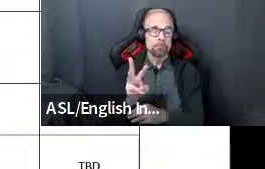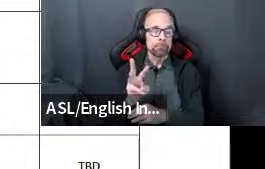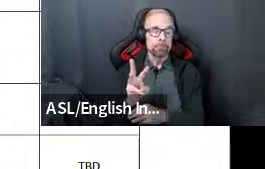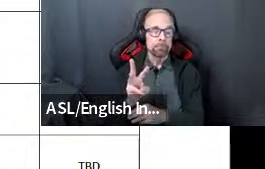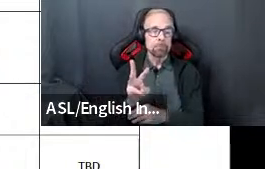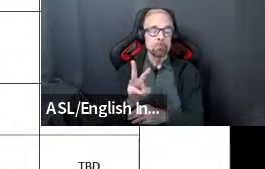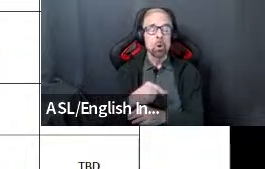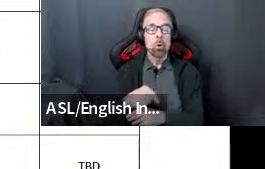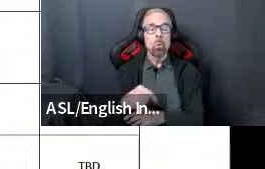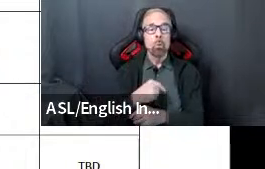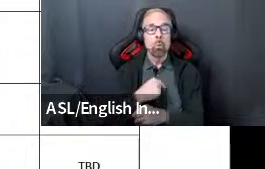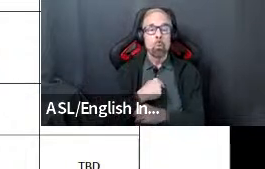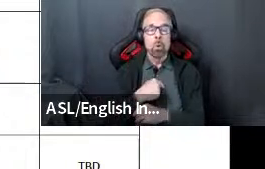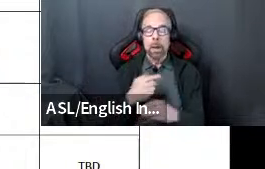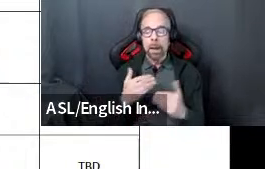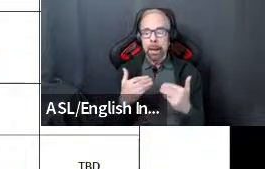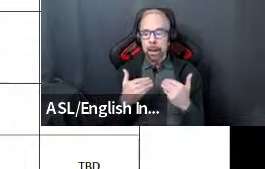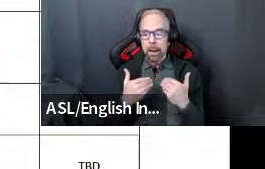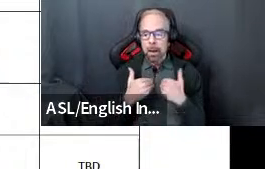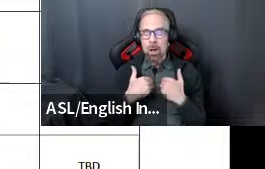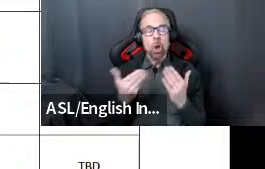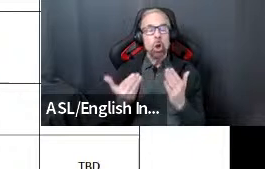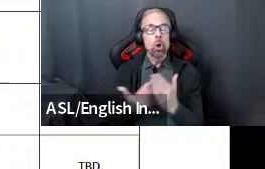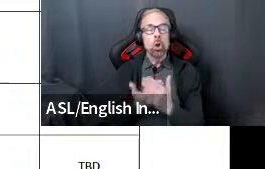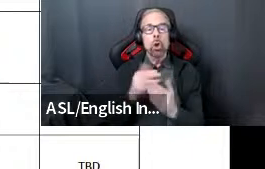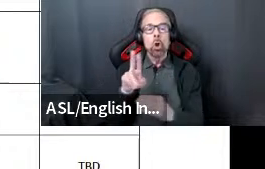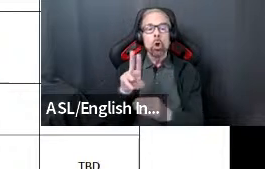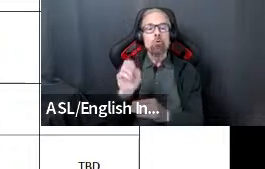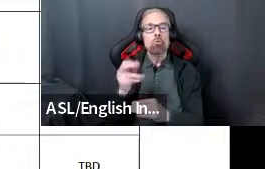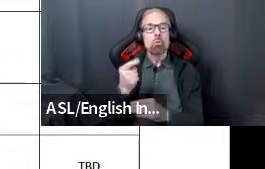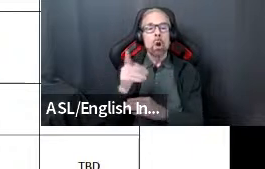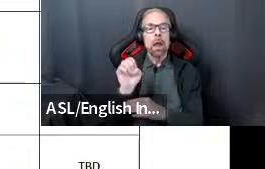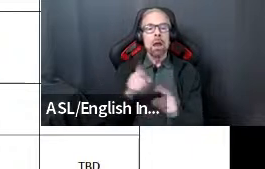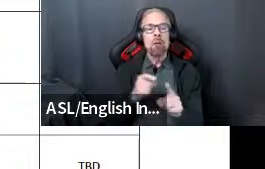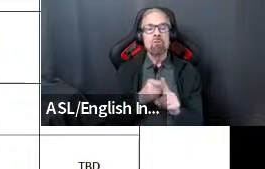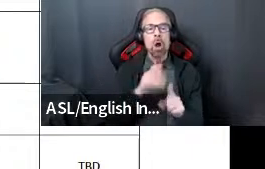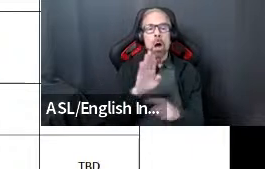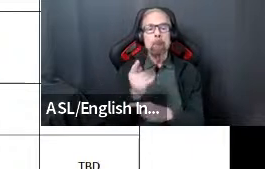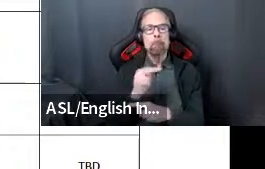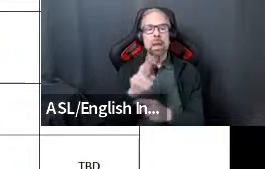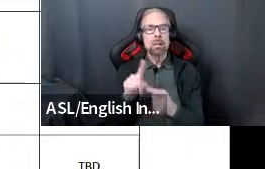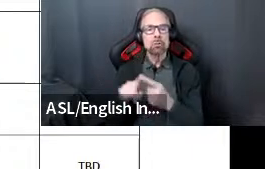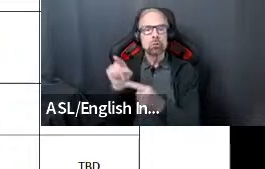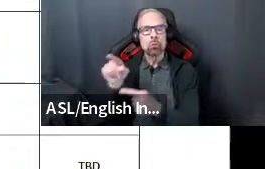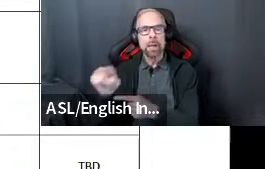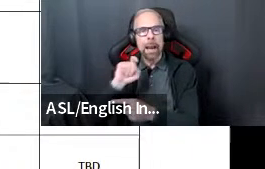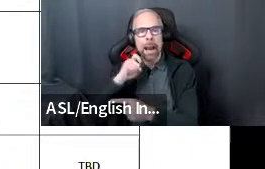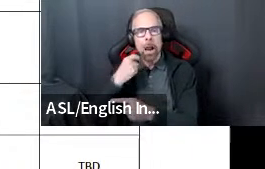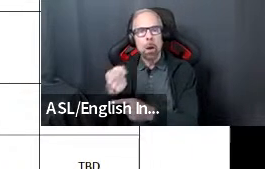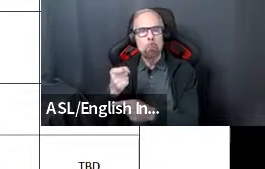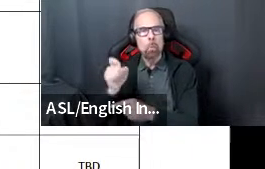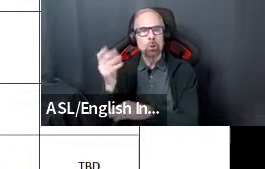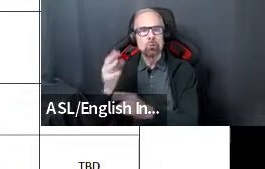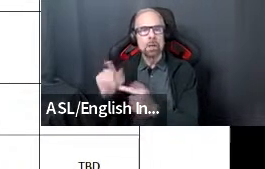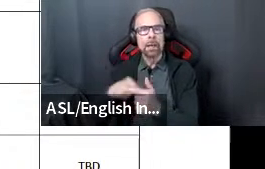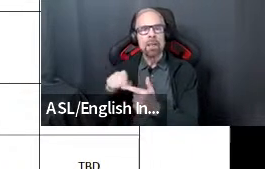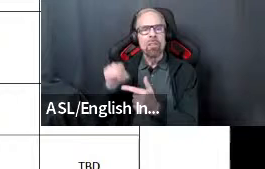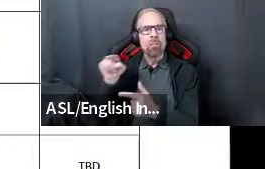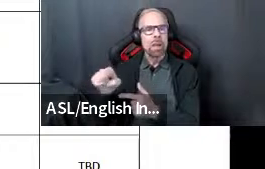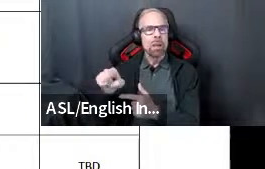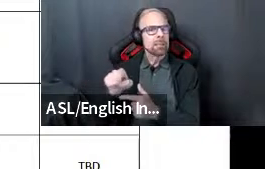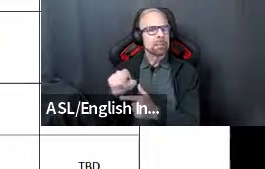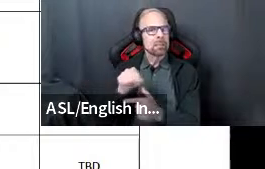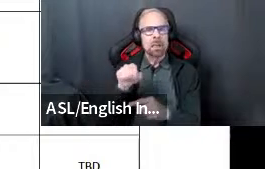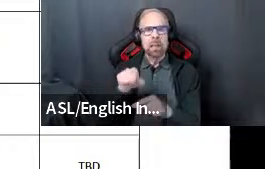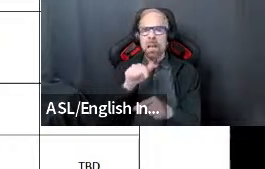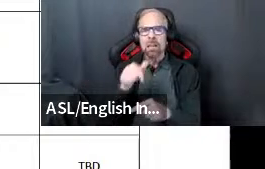We have the new route from Main Street to the old apple tree that is on the plans. So I don't see City